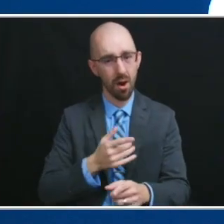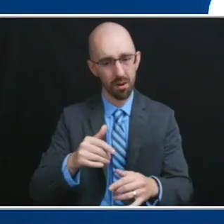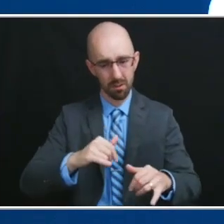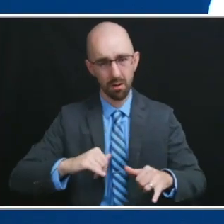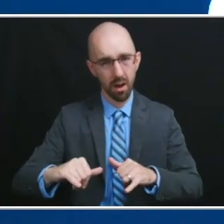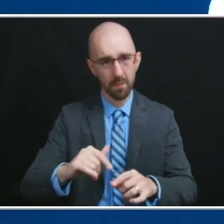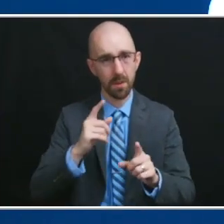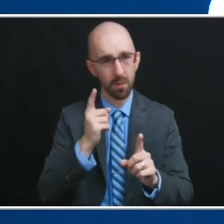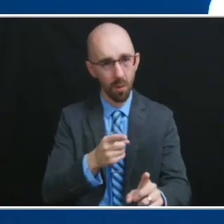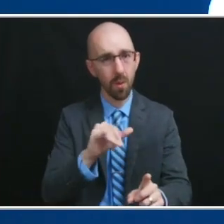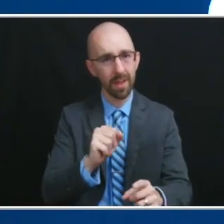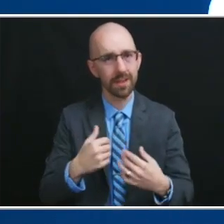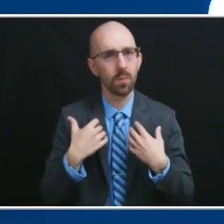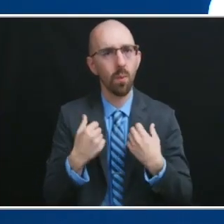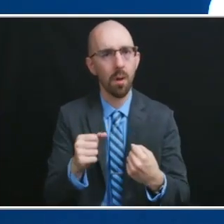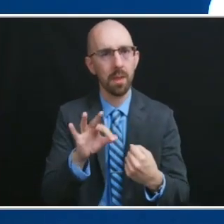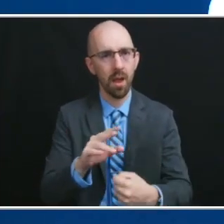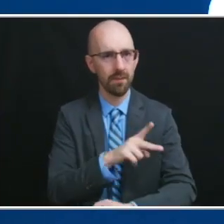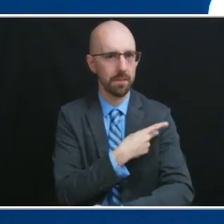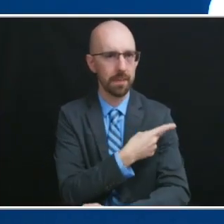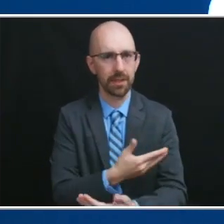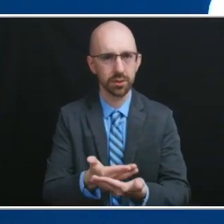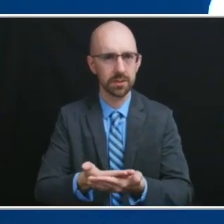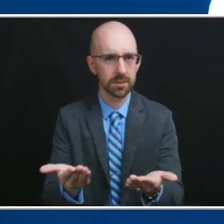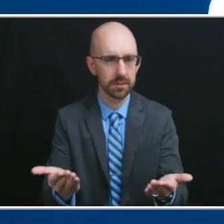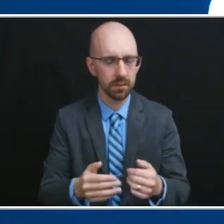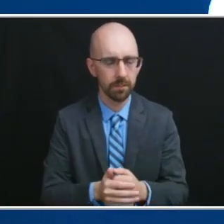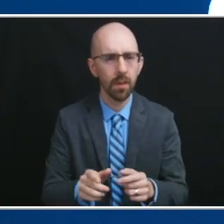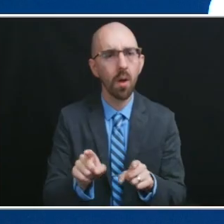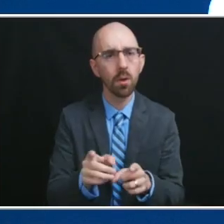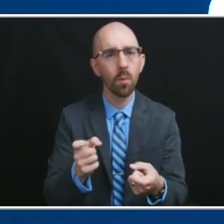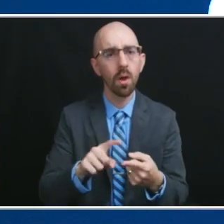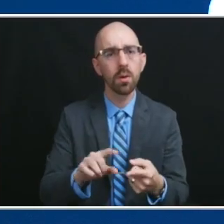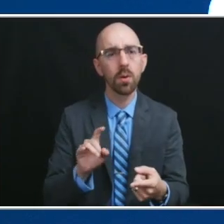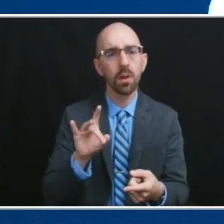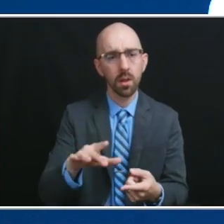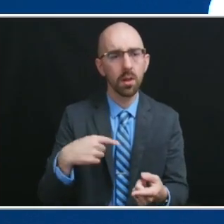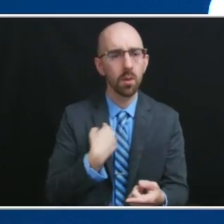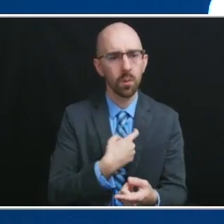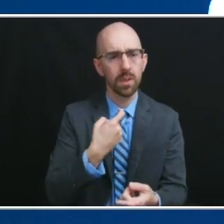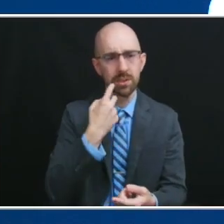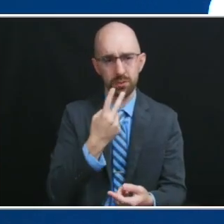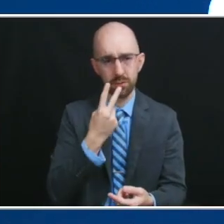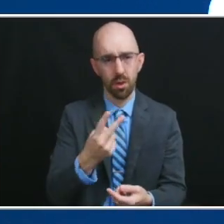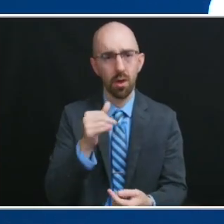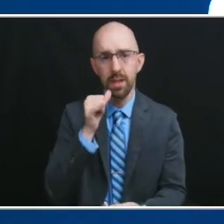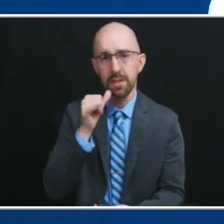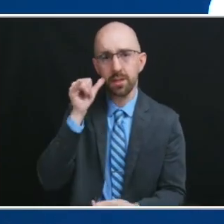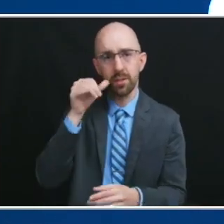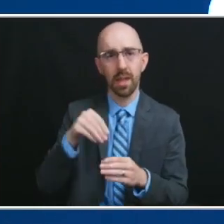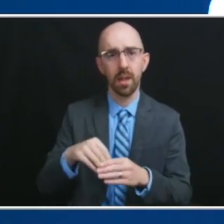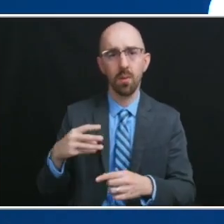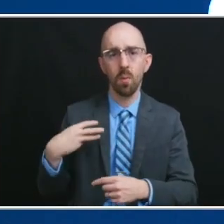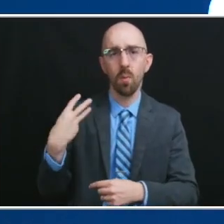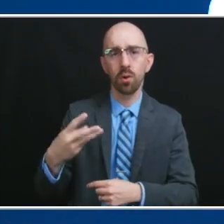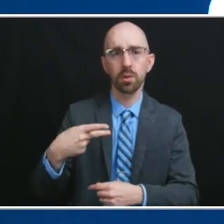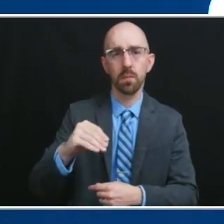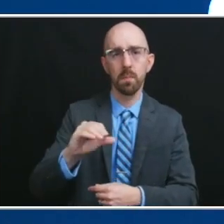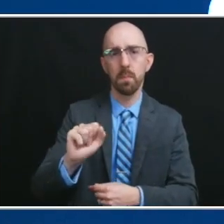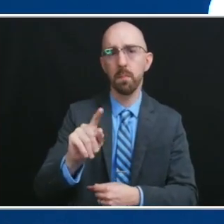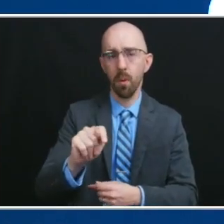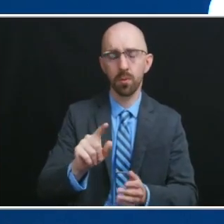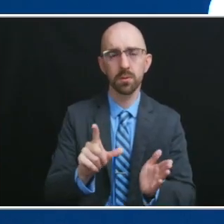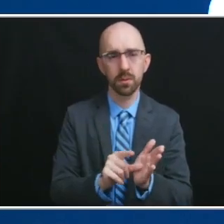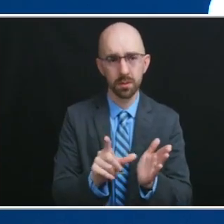that is the well-being of our patients. And I would also just like to say that, we just saw that yesterday in the Washington Post,